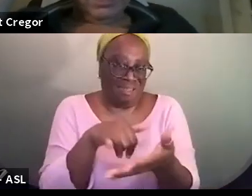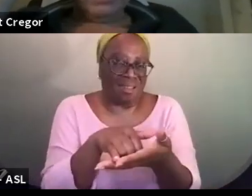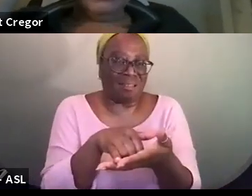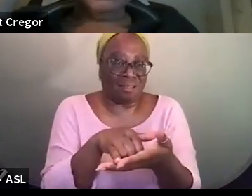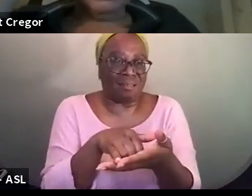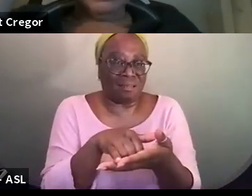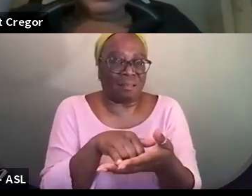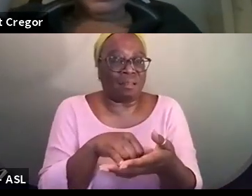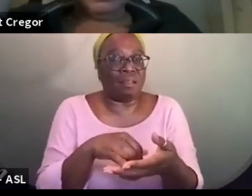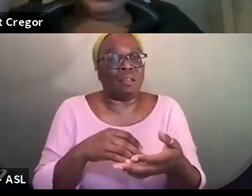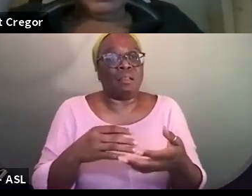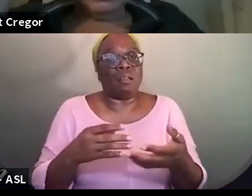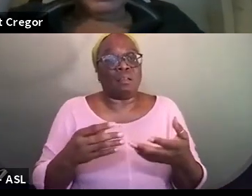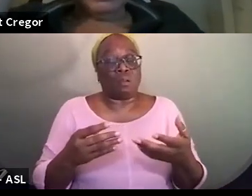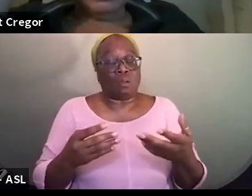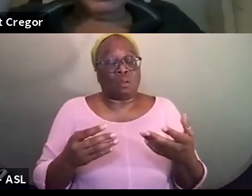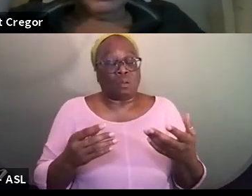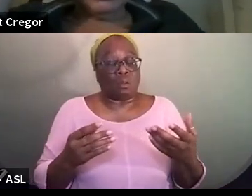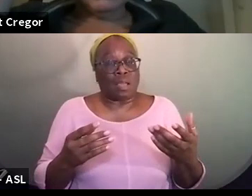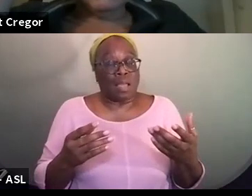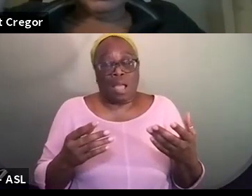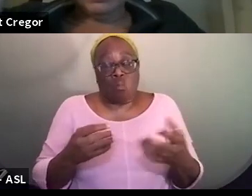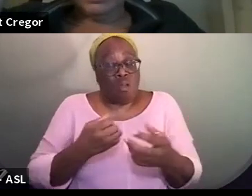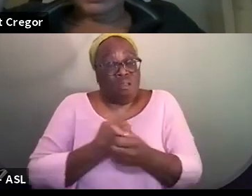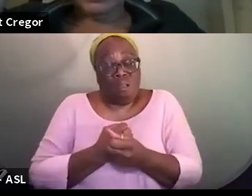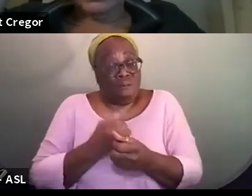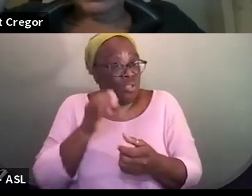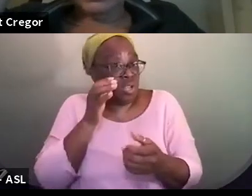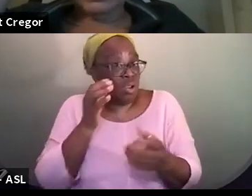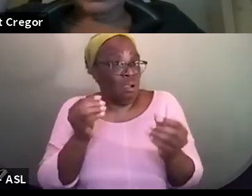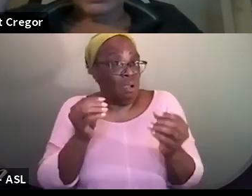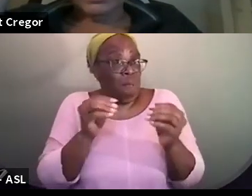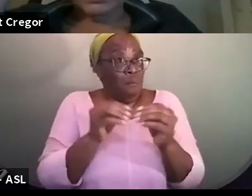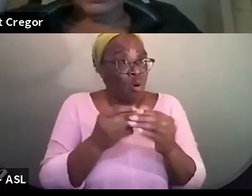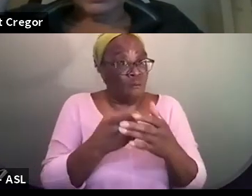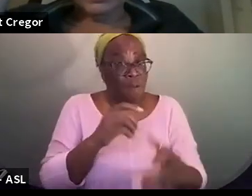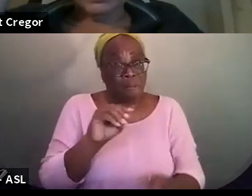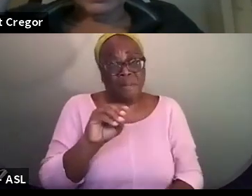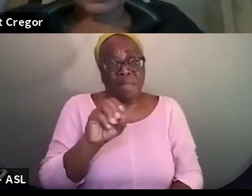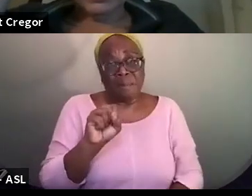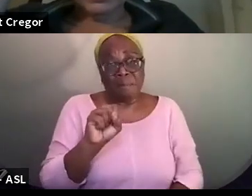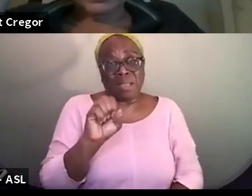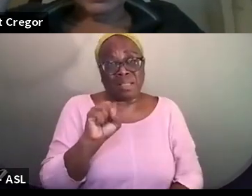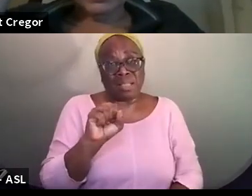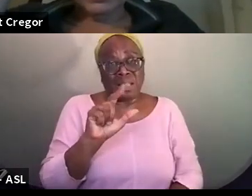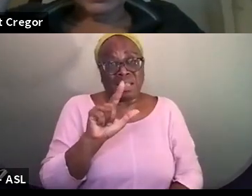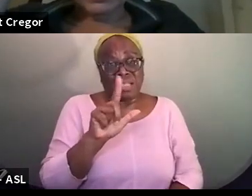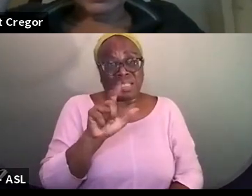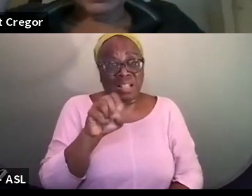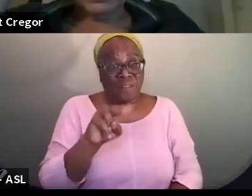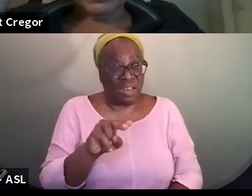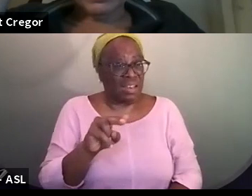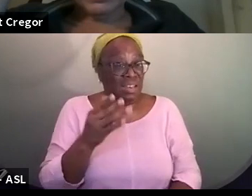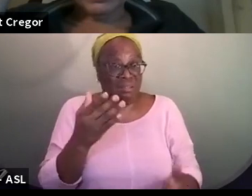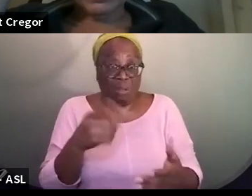If there's, and also would love to hear more from Ms. Sullivan to see if perhaps she's already weighed those obstacles and